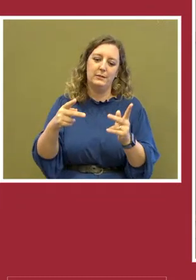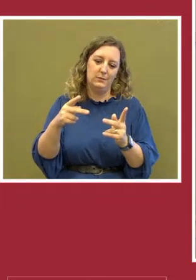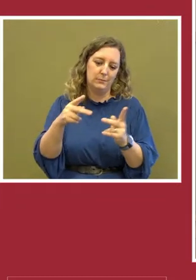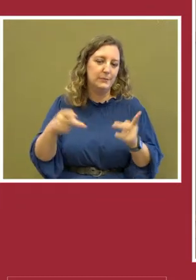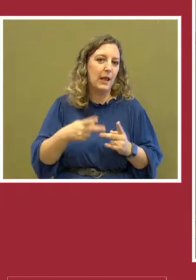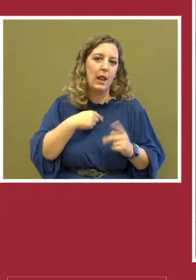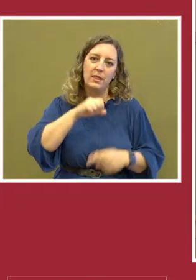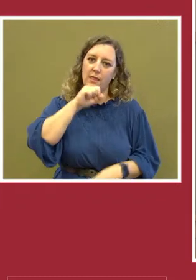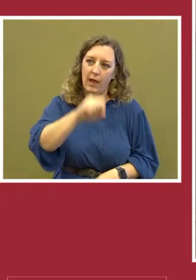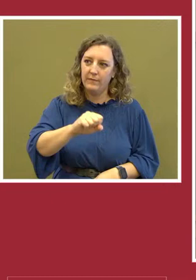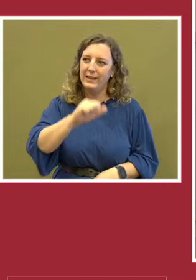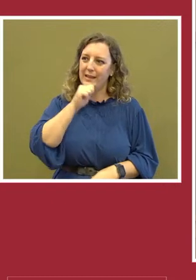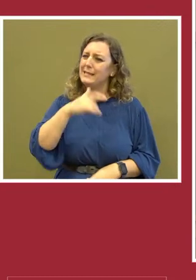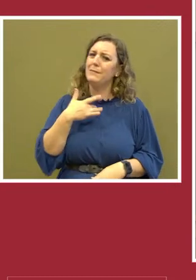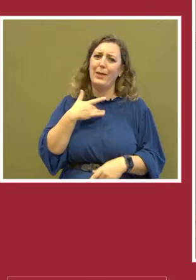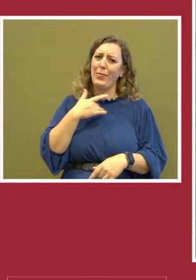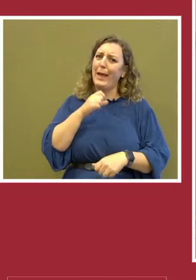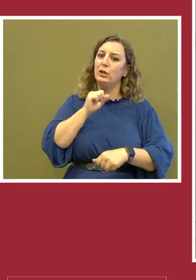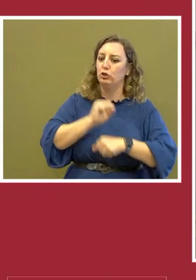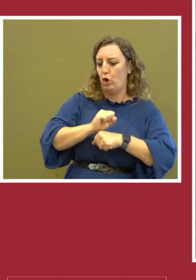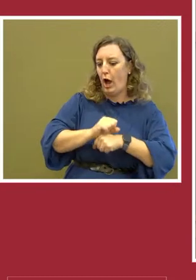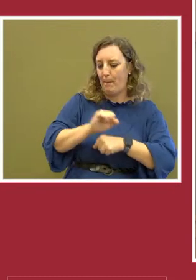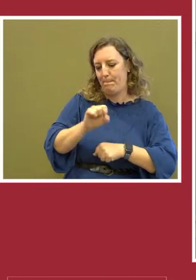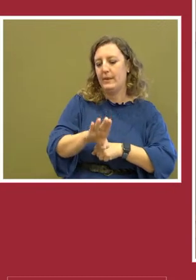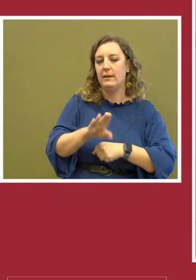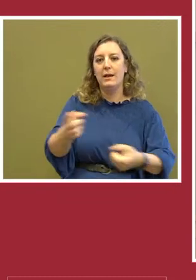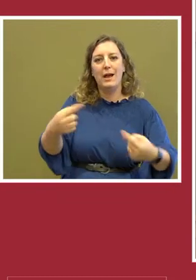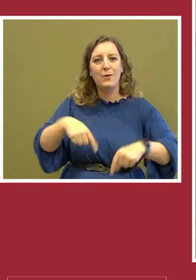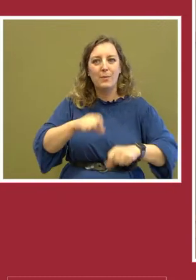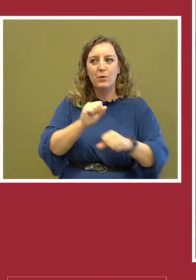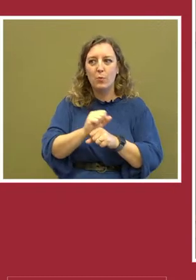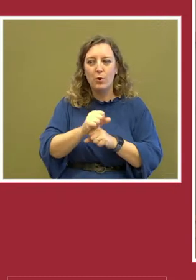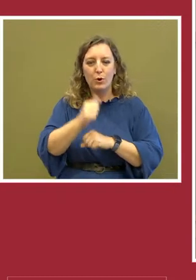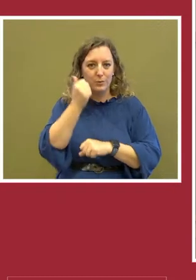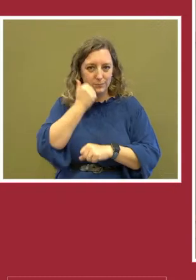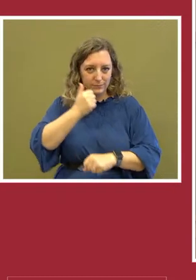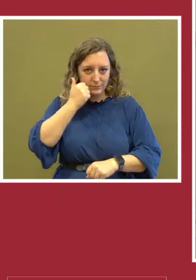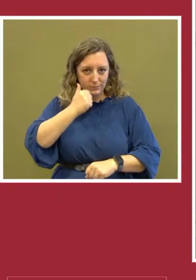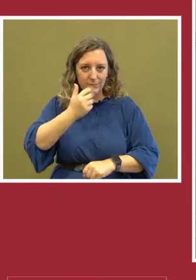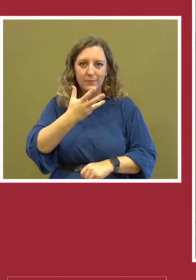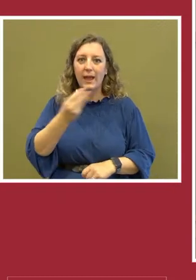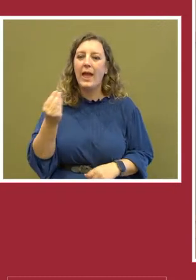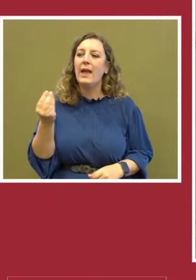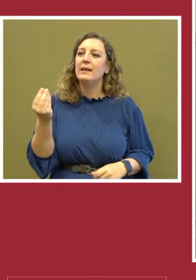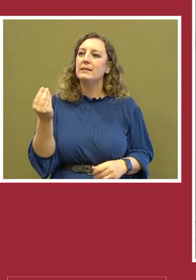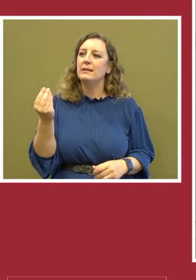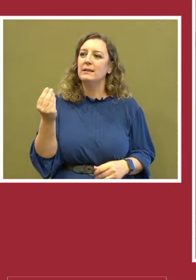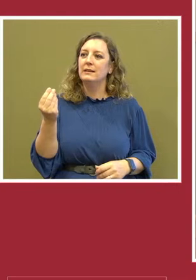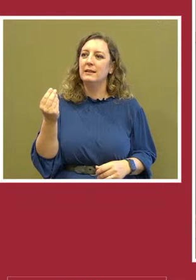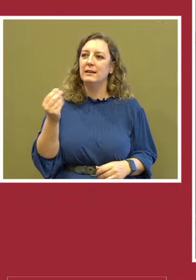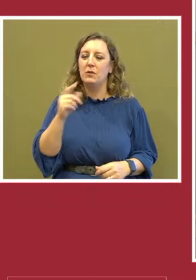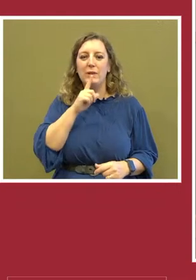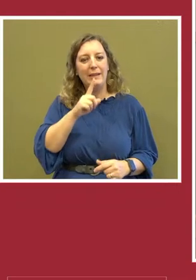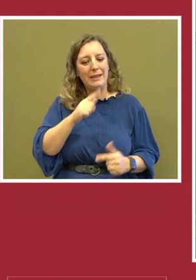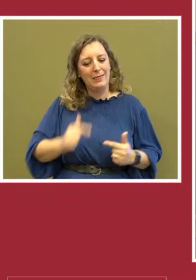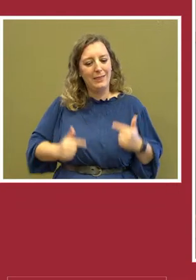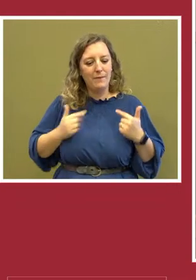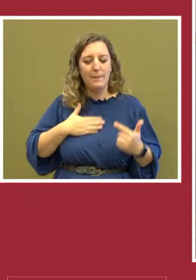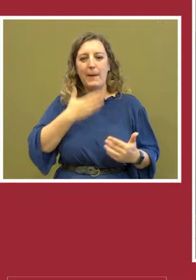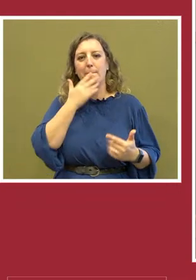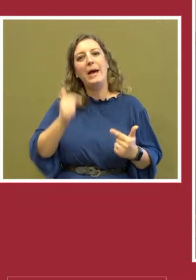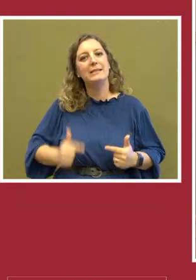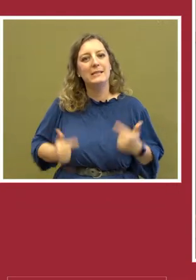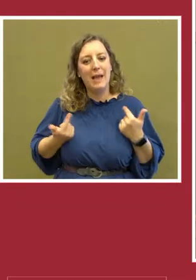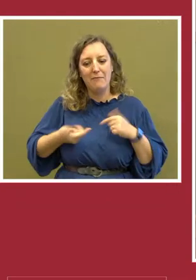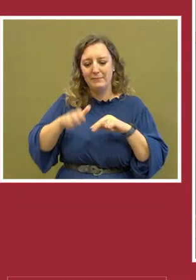love. That doesn't feel like a job, because I come to work every day, and I live my best life in